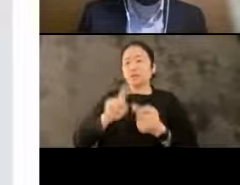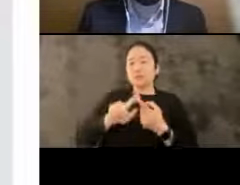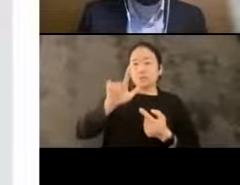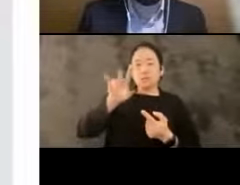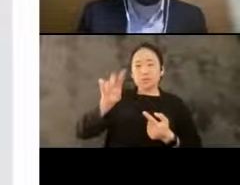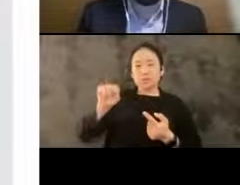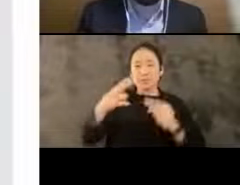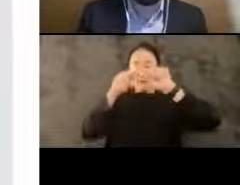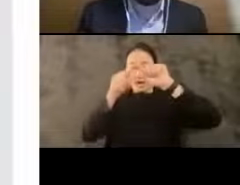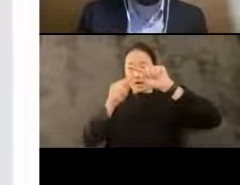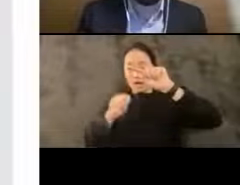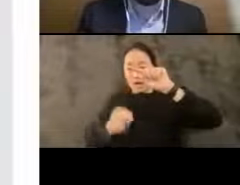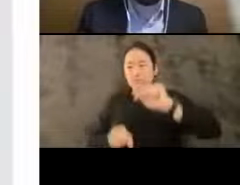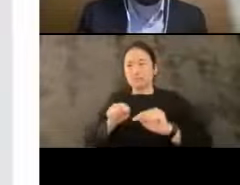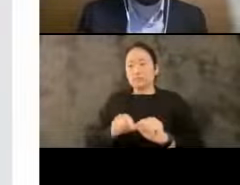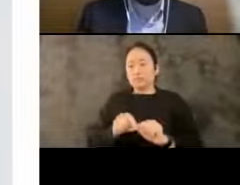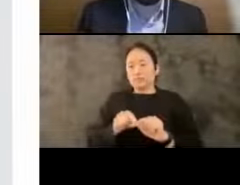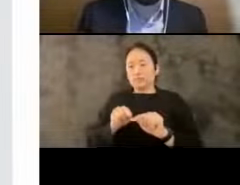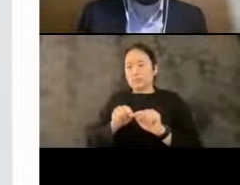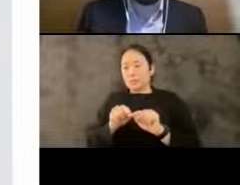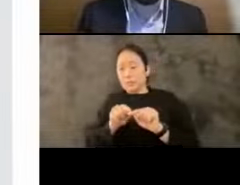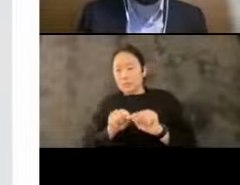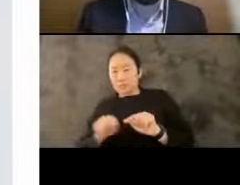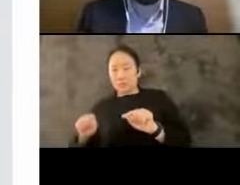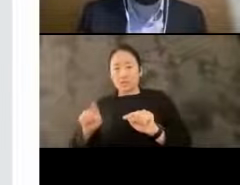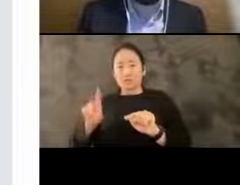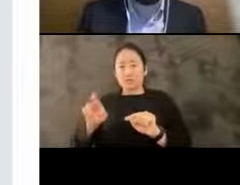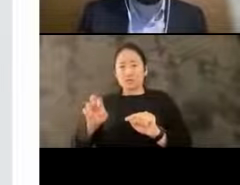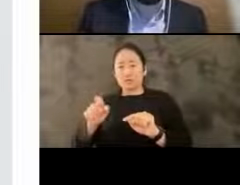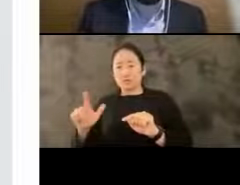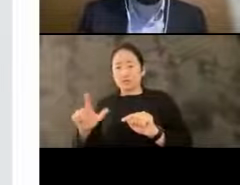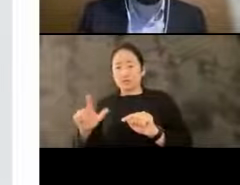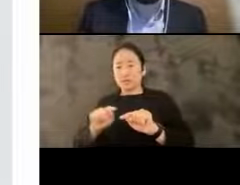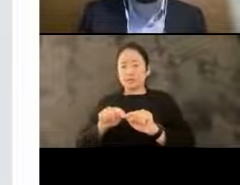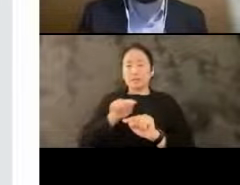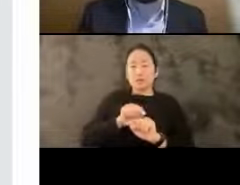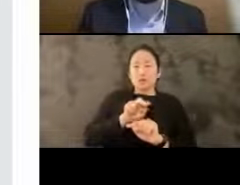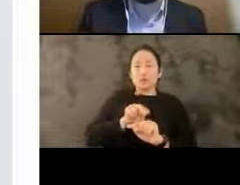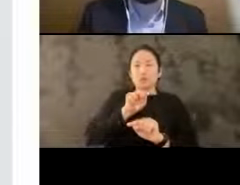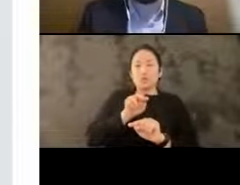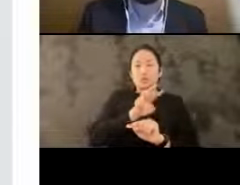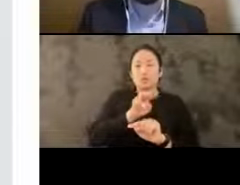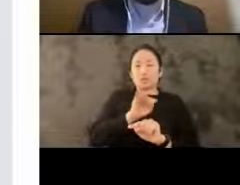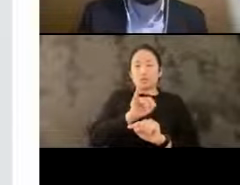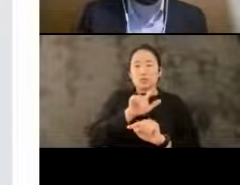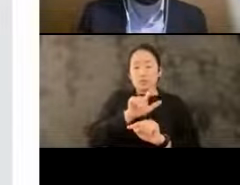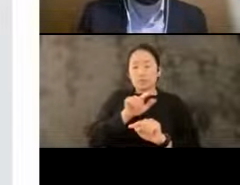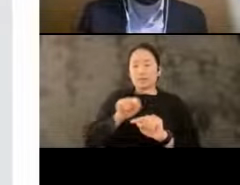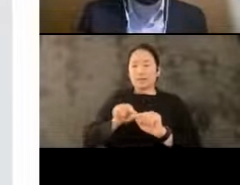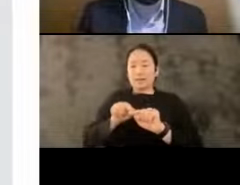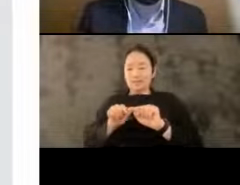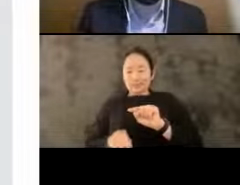to Drexel, to the Northwestern Mutual Campus, over to Drexel Town Square, and down to